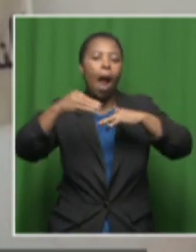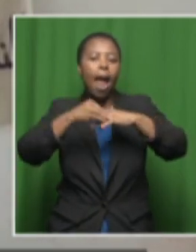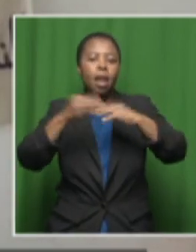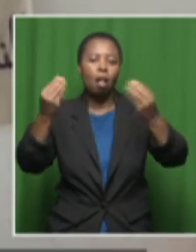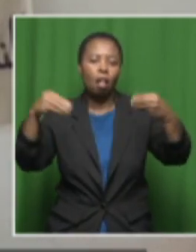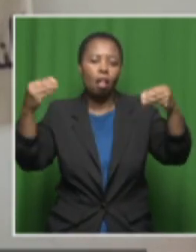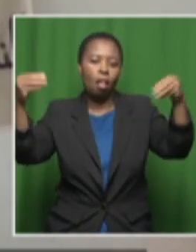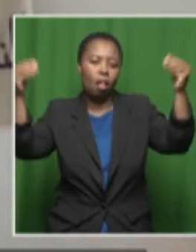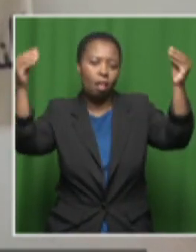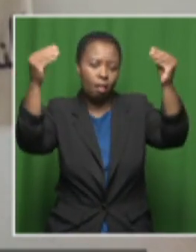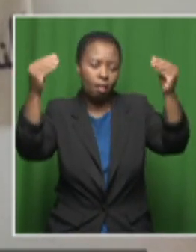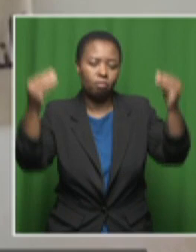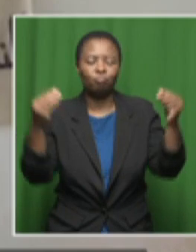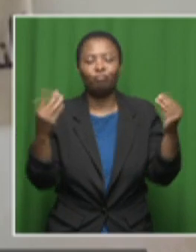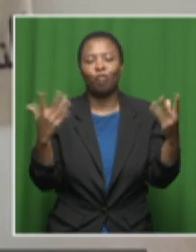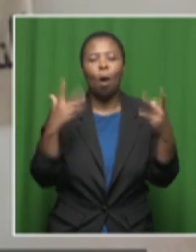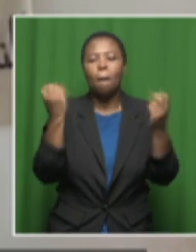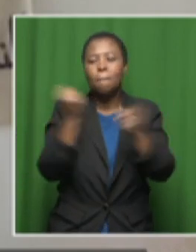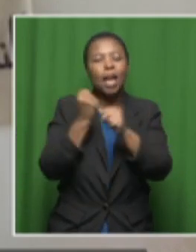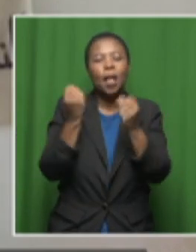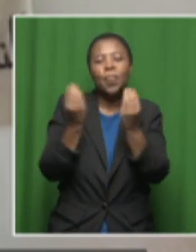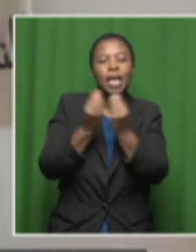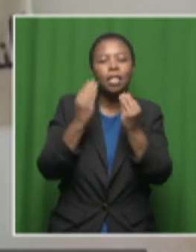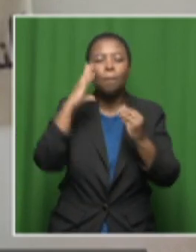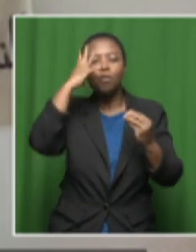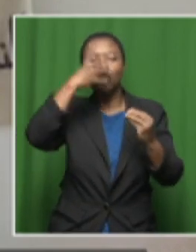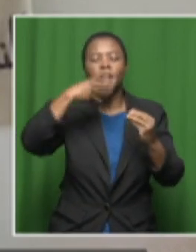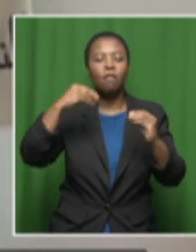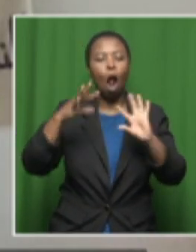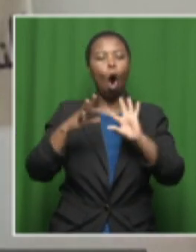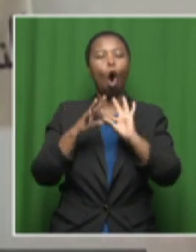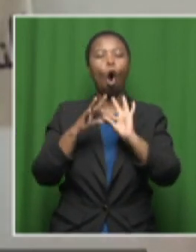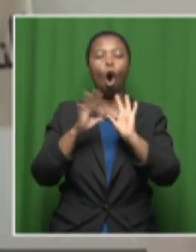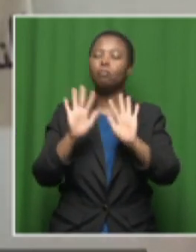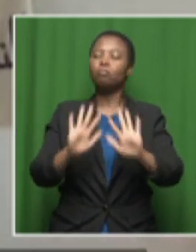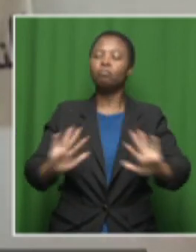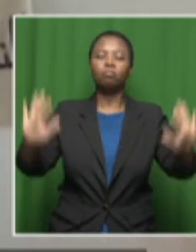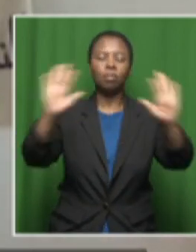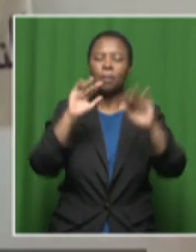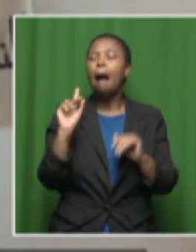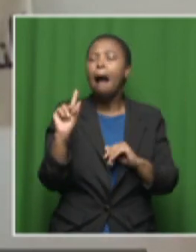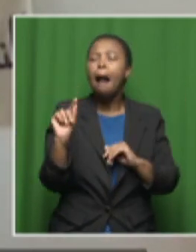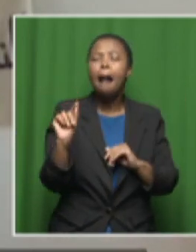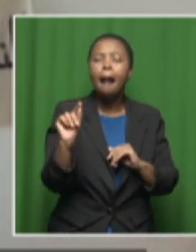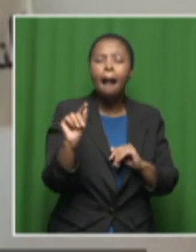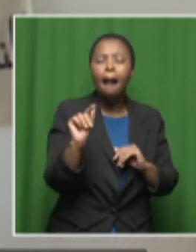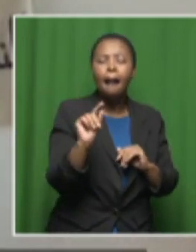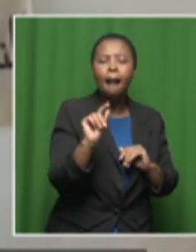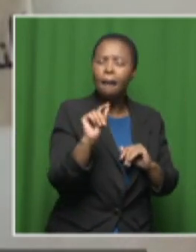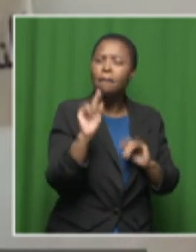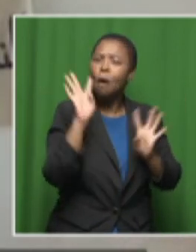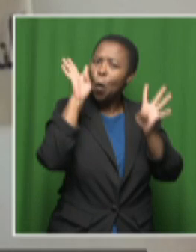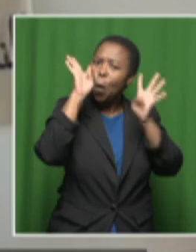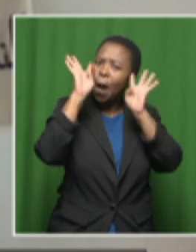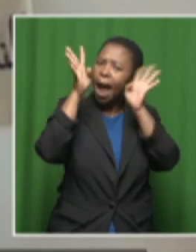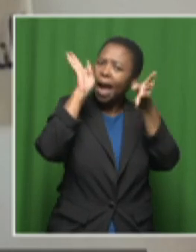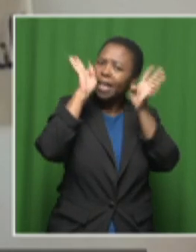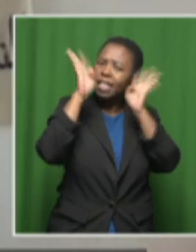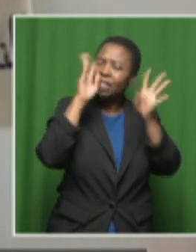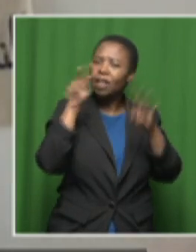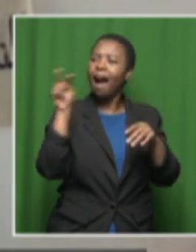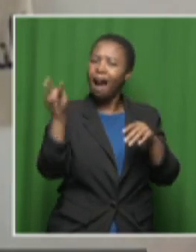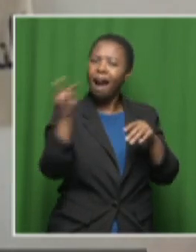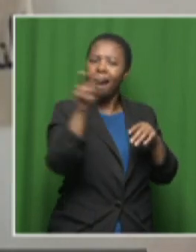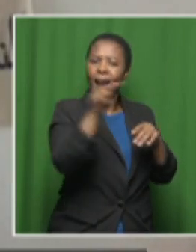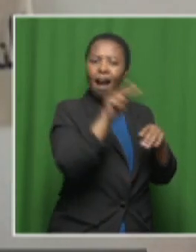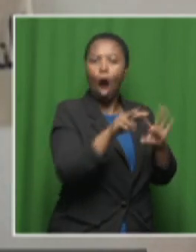or they would be making things so beautiful in our homes. And I was really attracted to those acts of creativity that I saw around